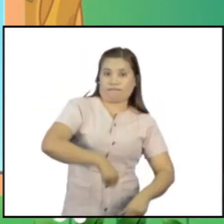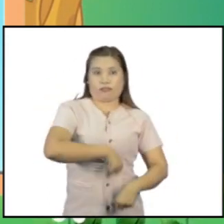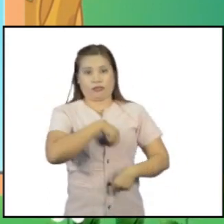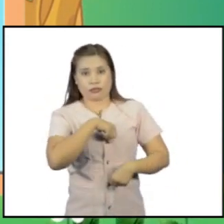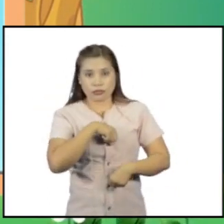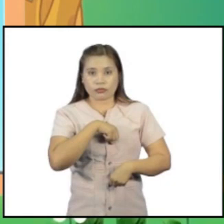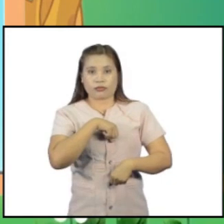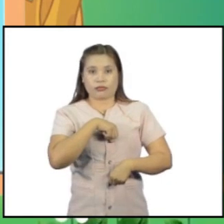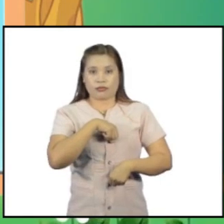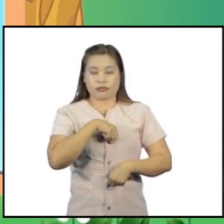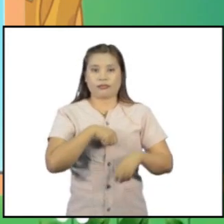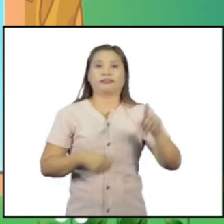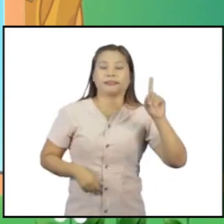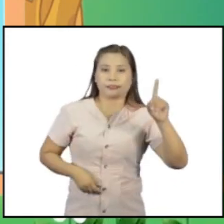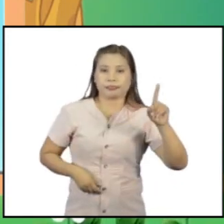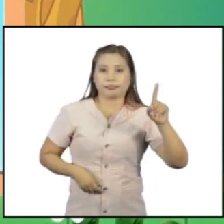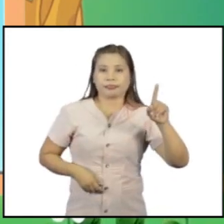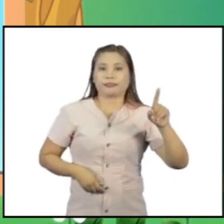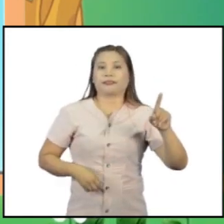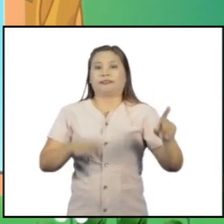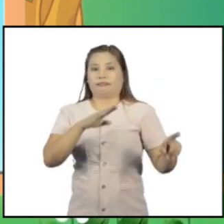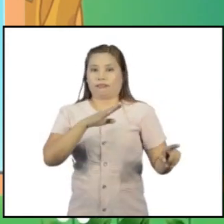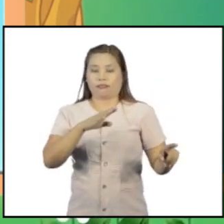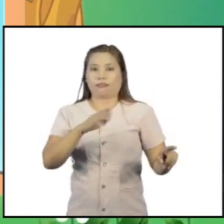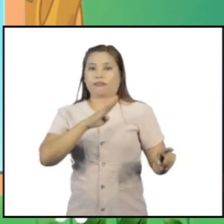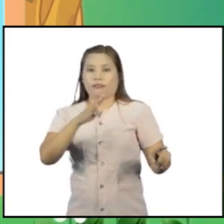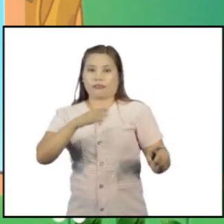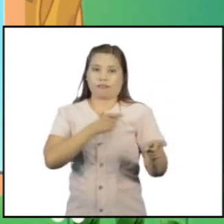arrogant. D. To be a bully.